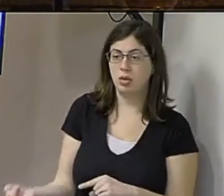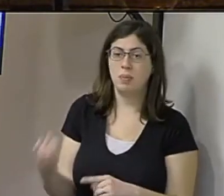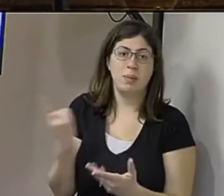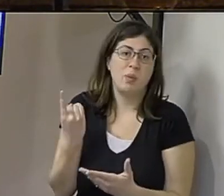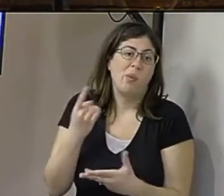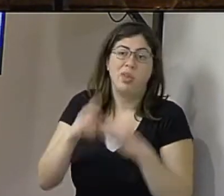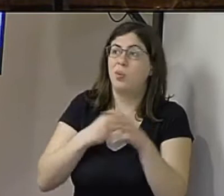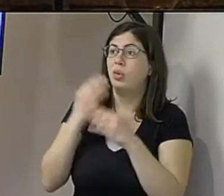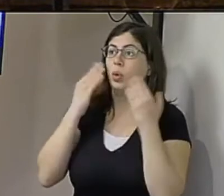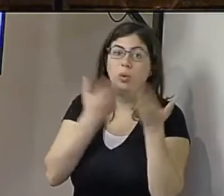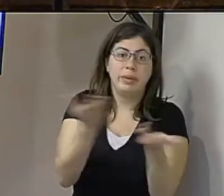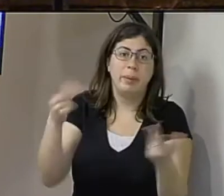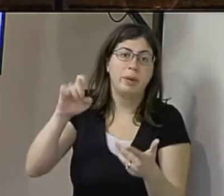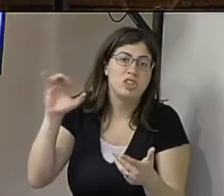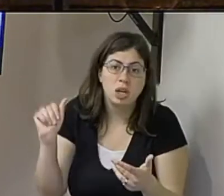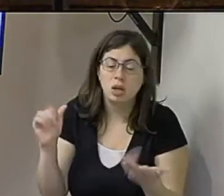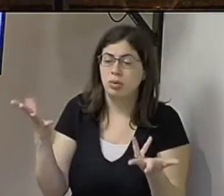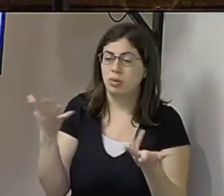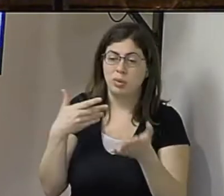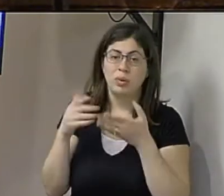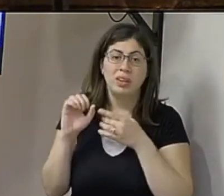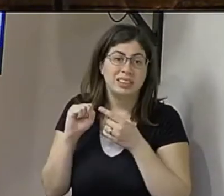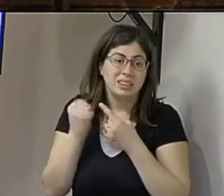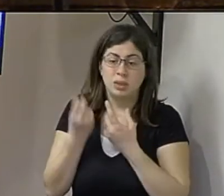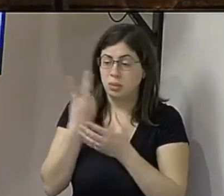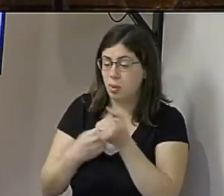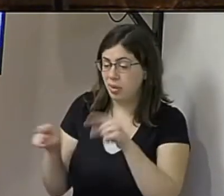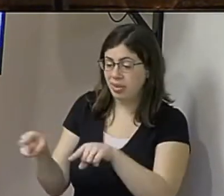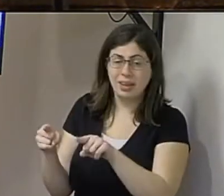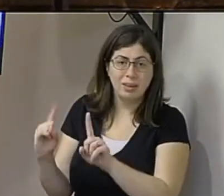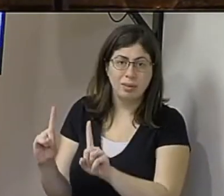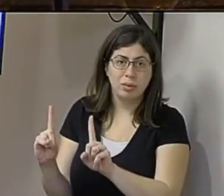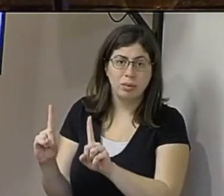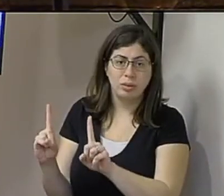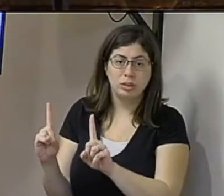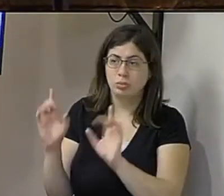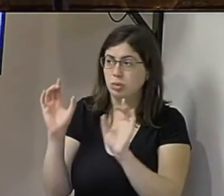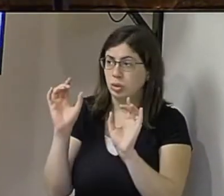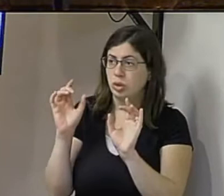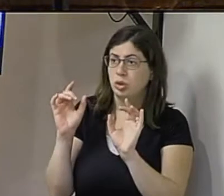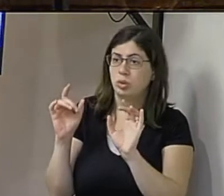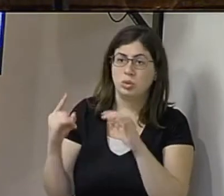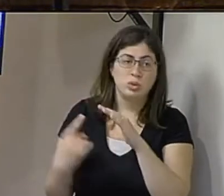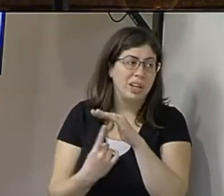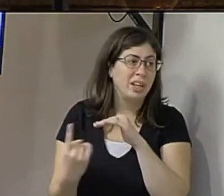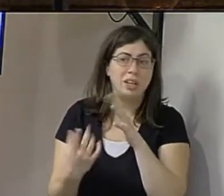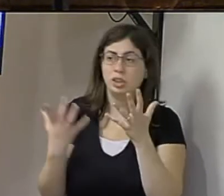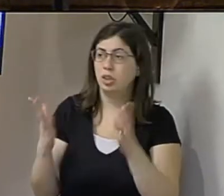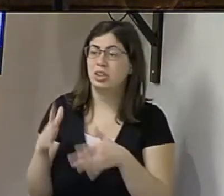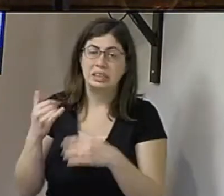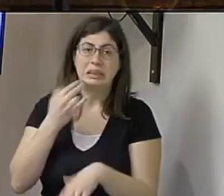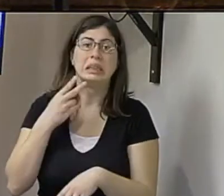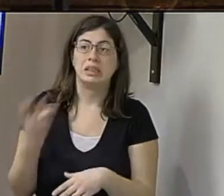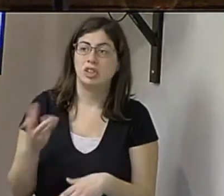she remembers. In either case, both of them are kind of strangers in a strange land, right? They're stuck, and